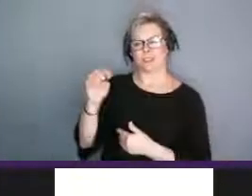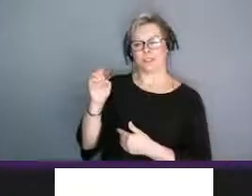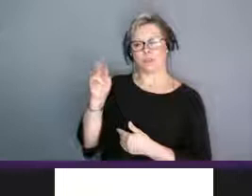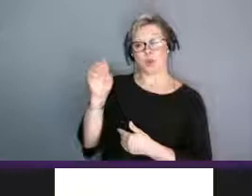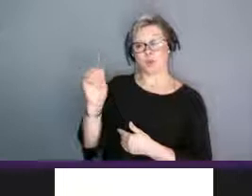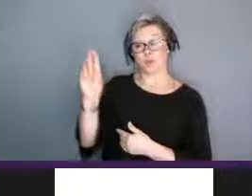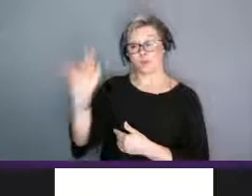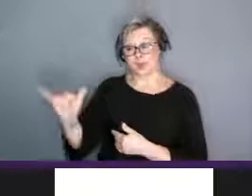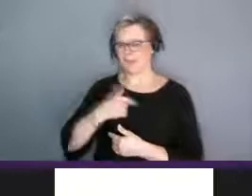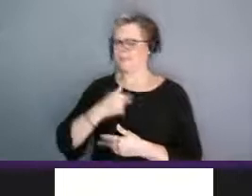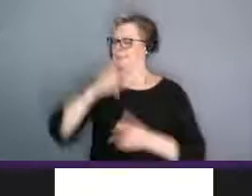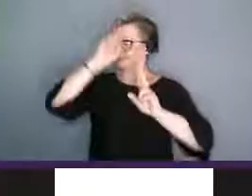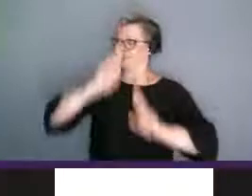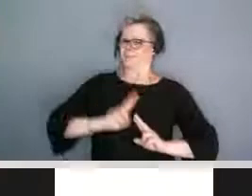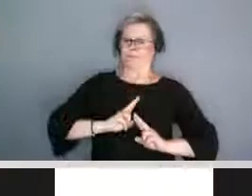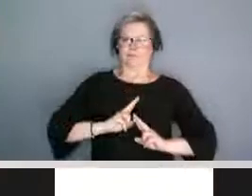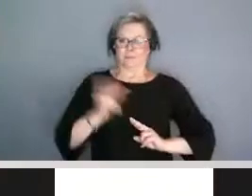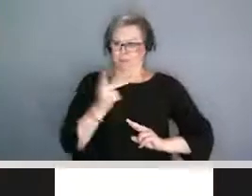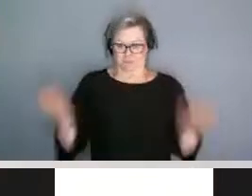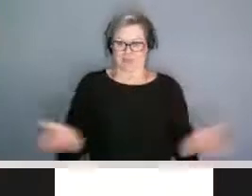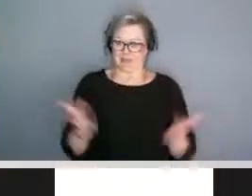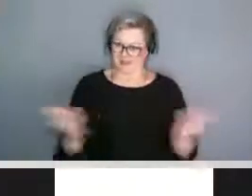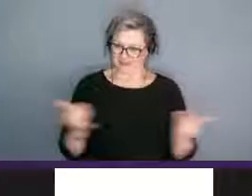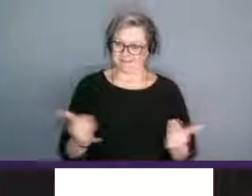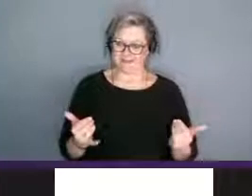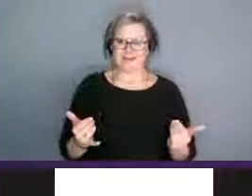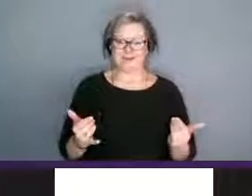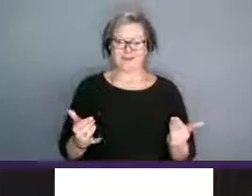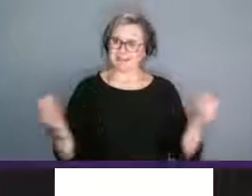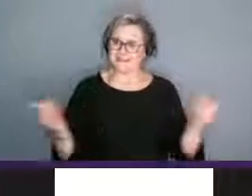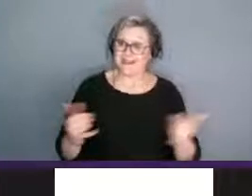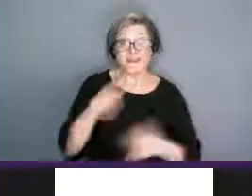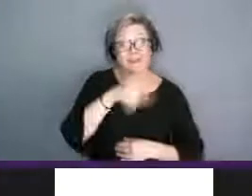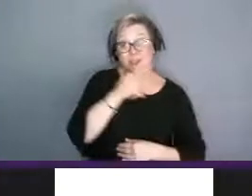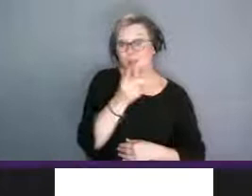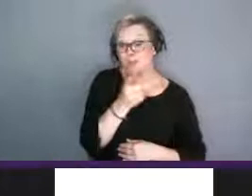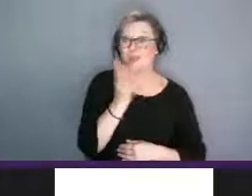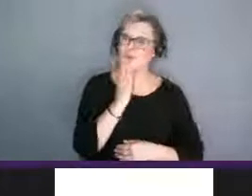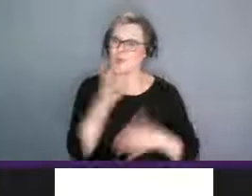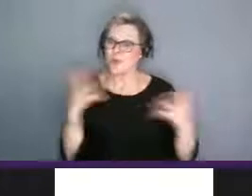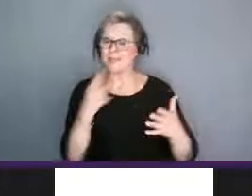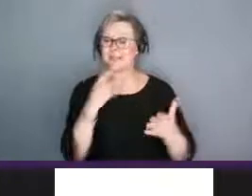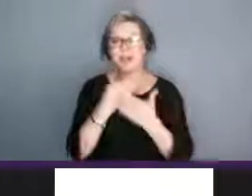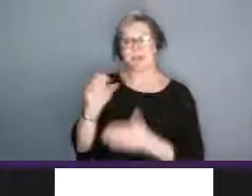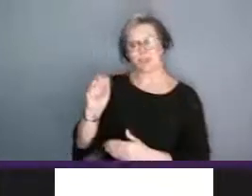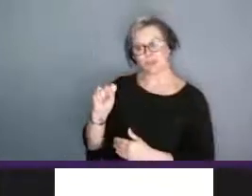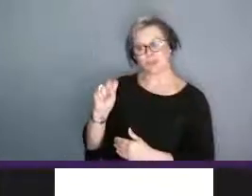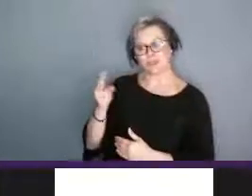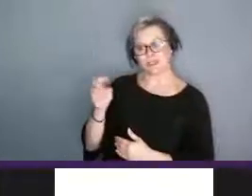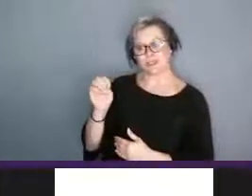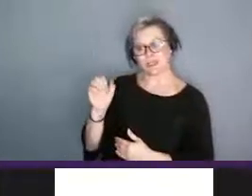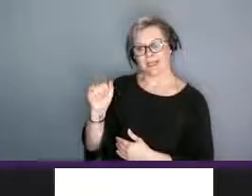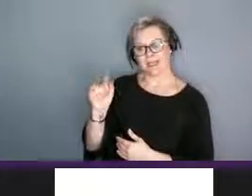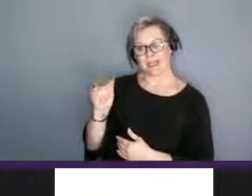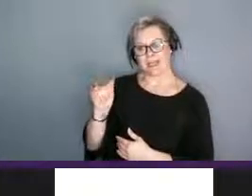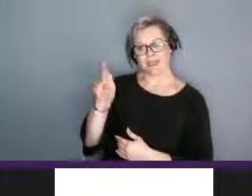they are here to join us today to introduce you to Sheater and the work that they've been doing to address the